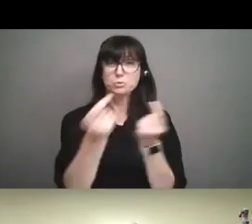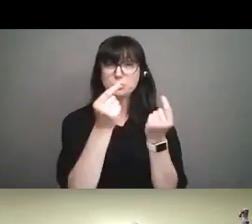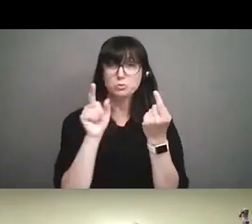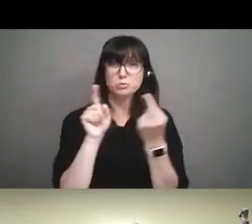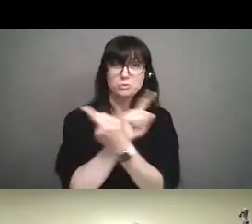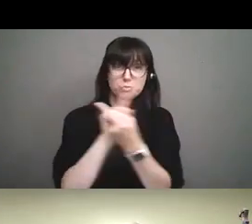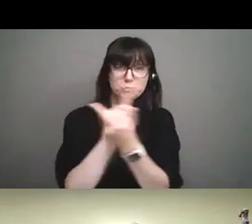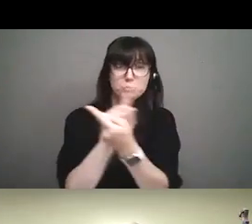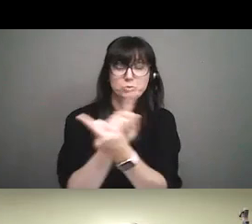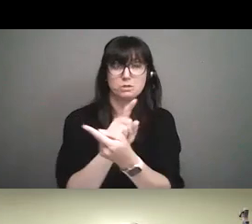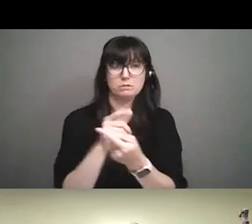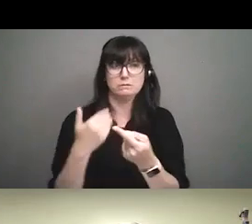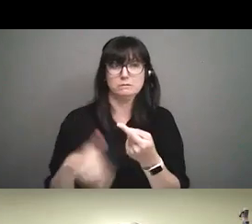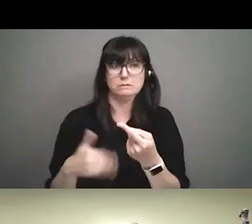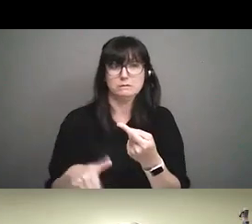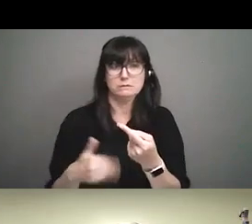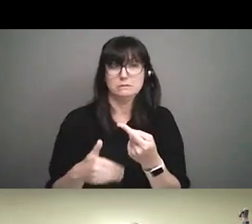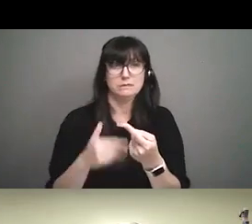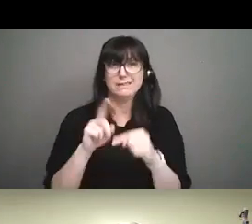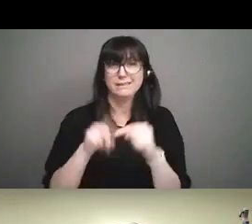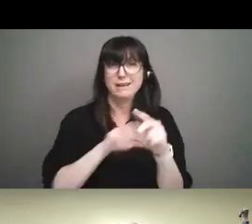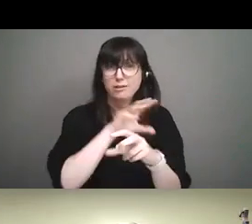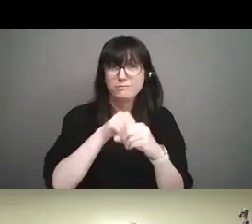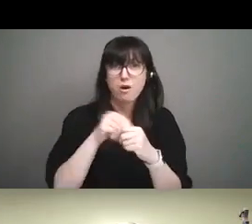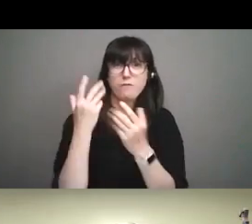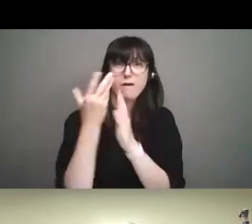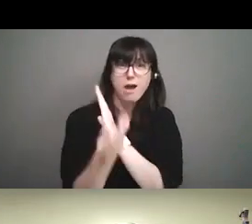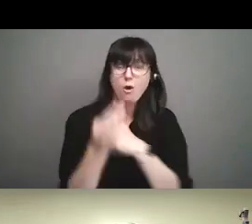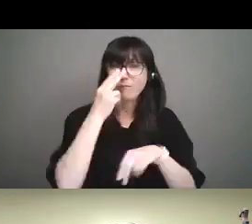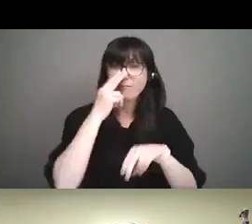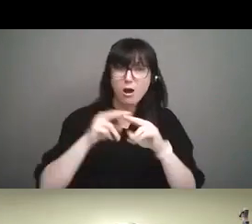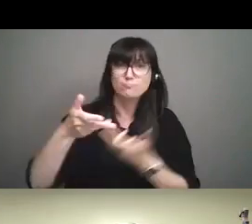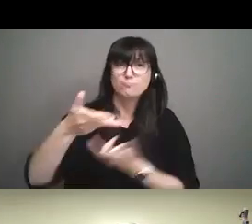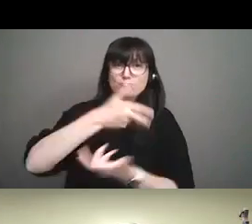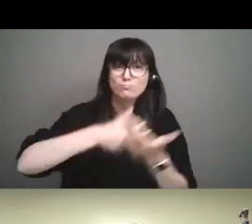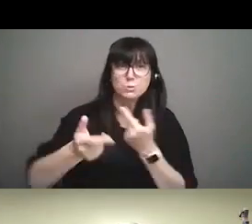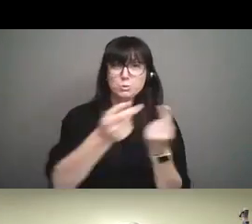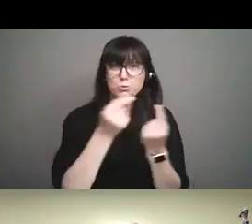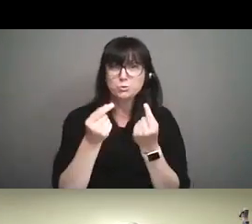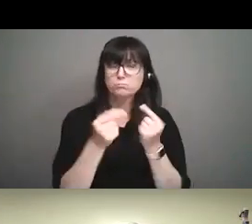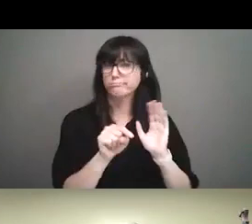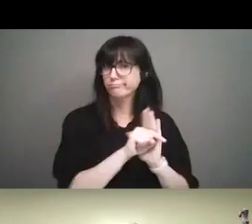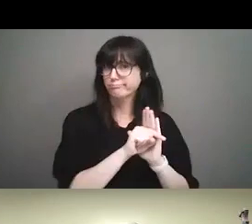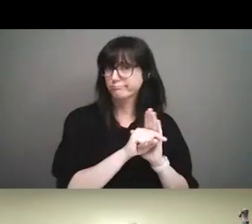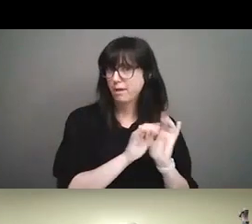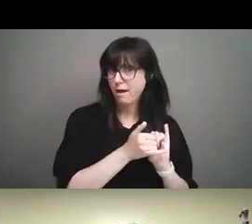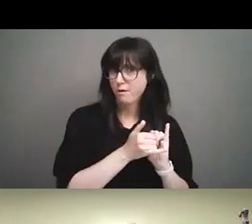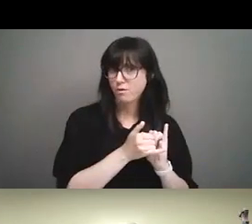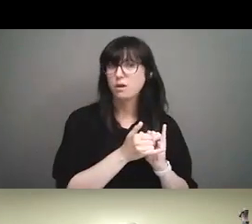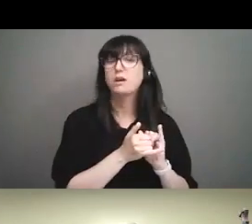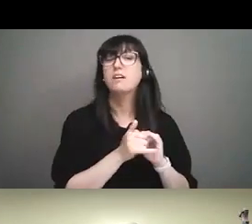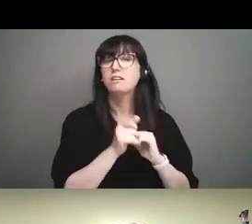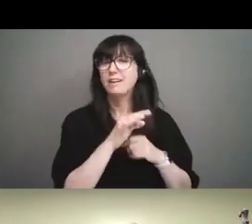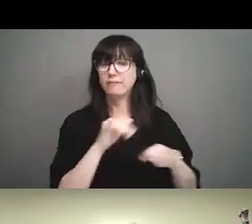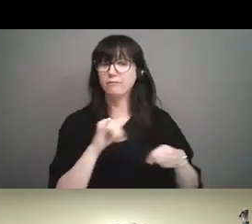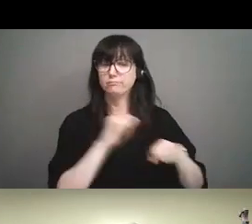limited opportunities to participate in any recreational social activities. We know that immobility is